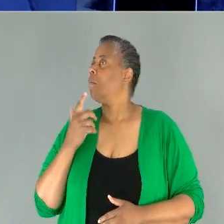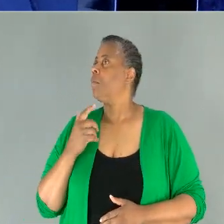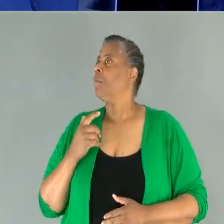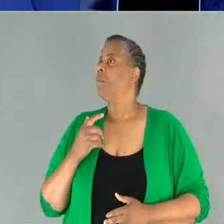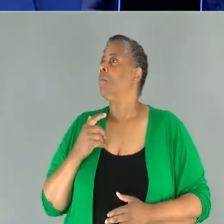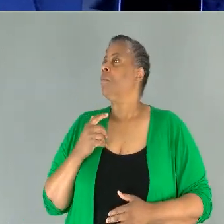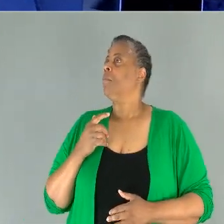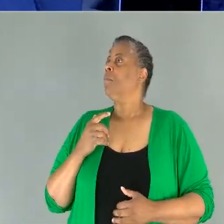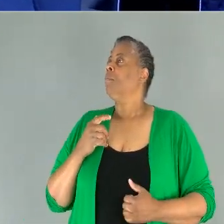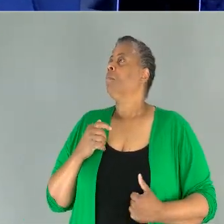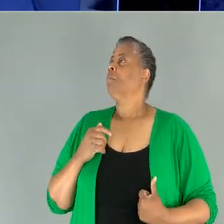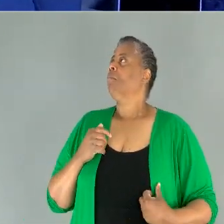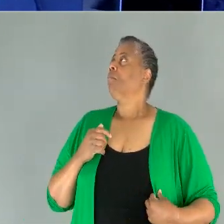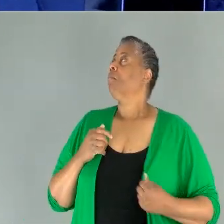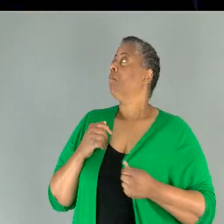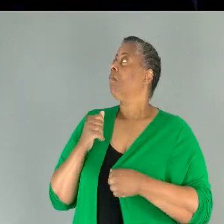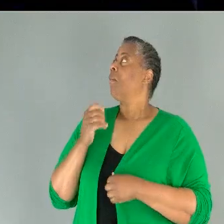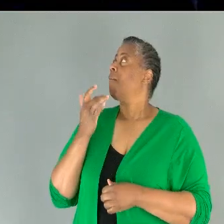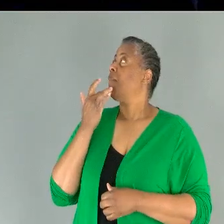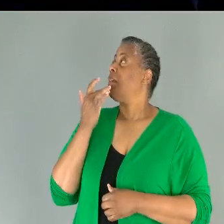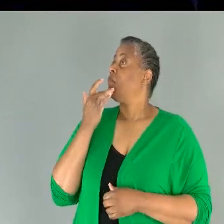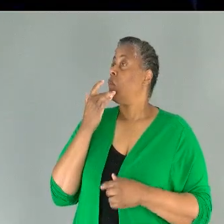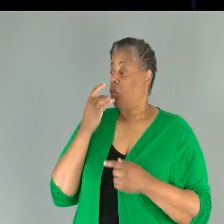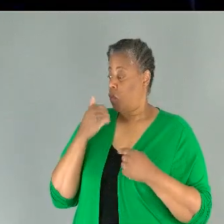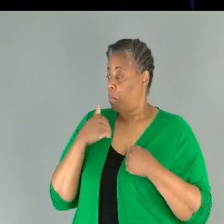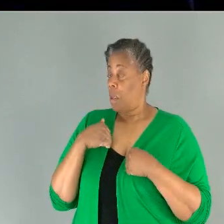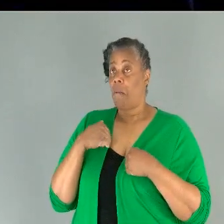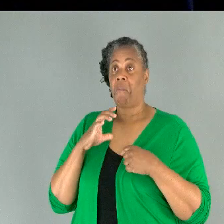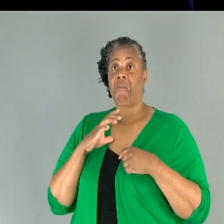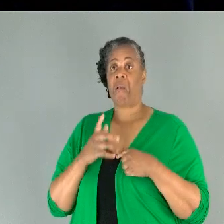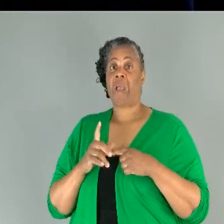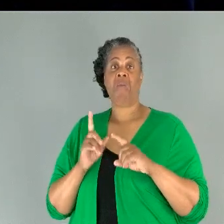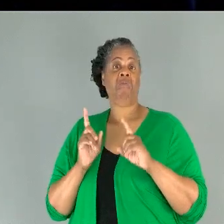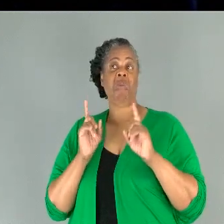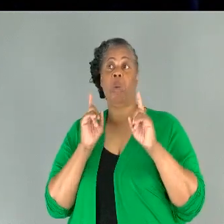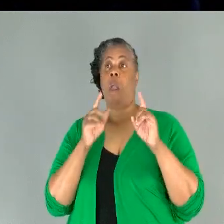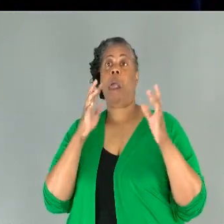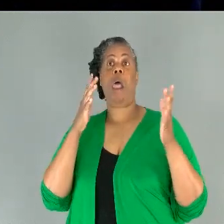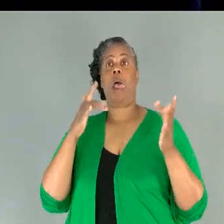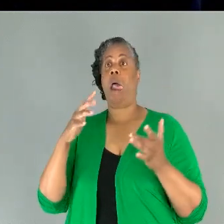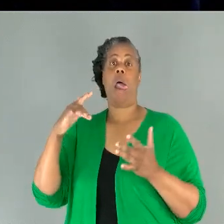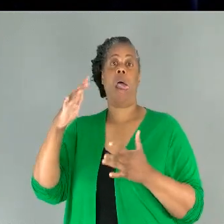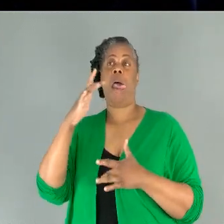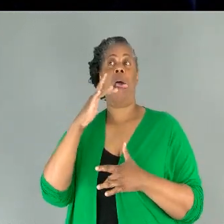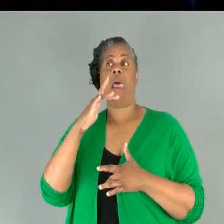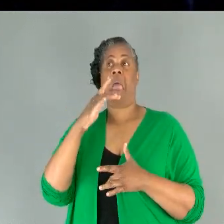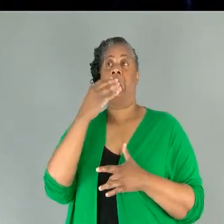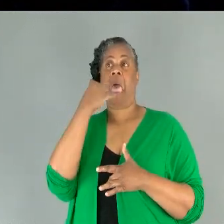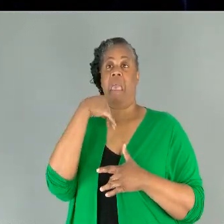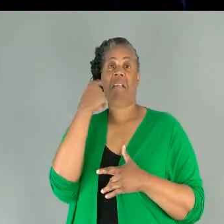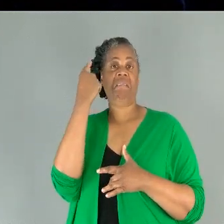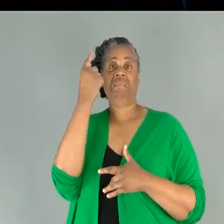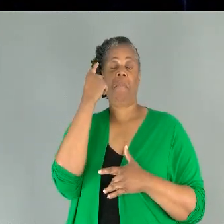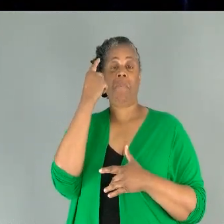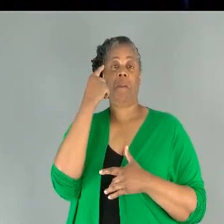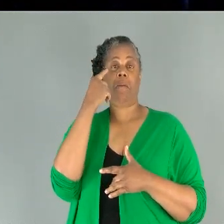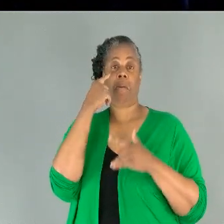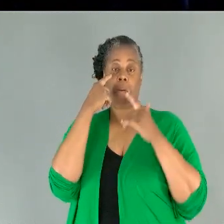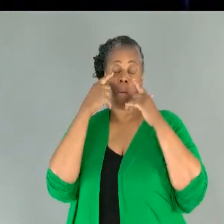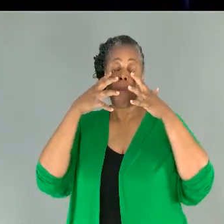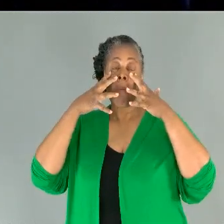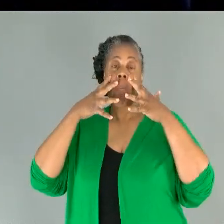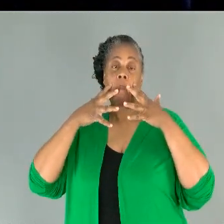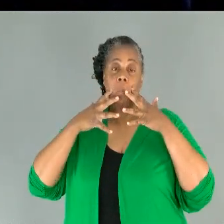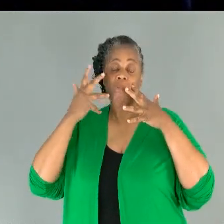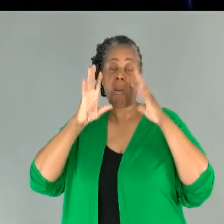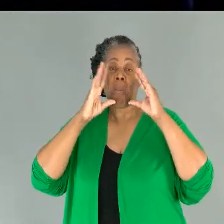may the Lord find favor in your eyes. She went her way and ate something, and her face was no